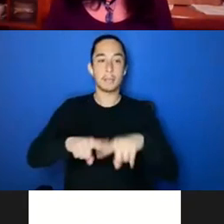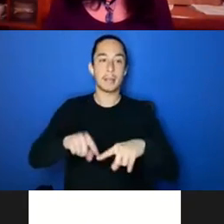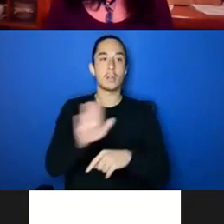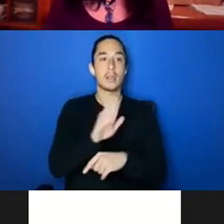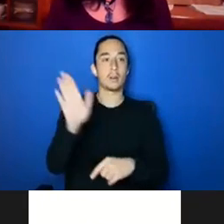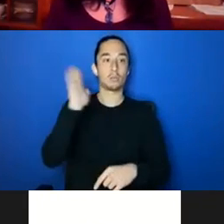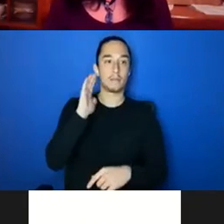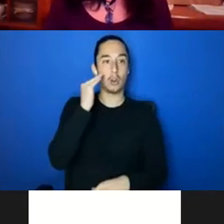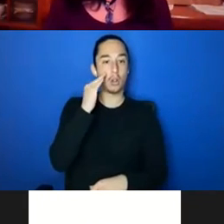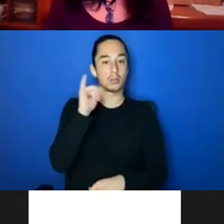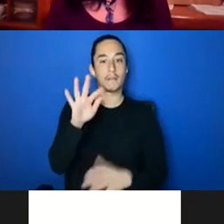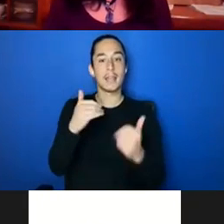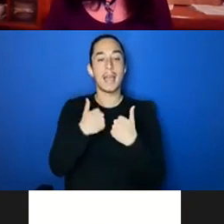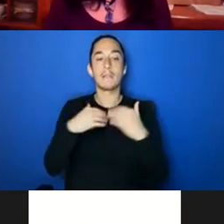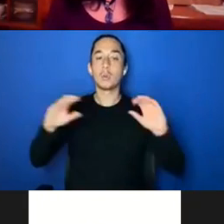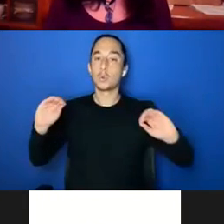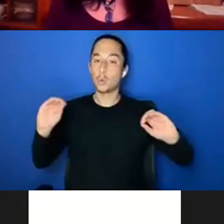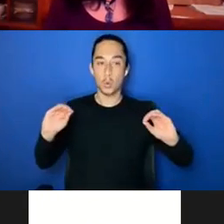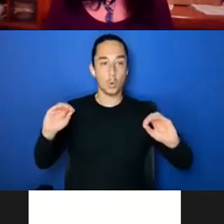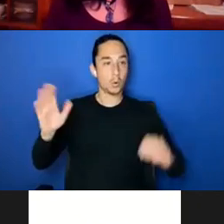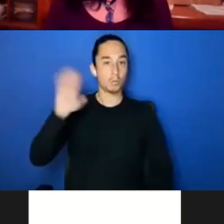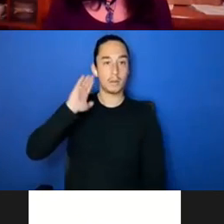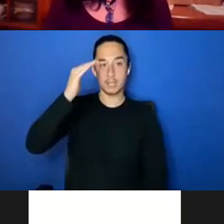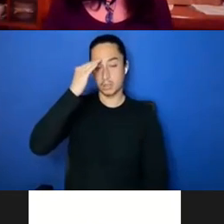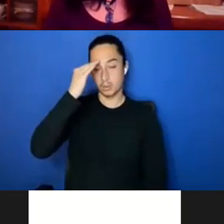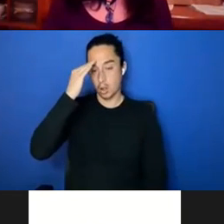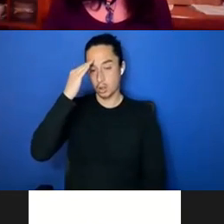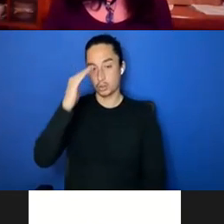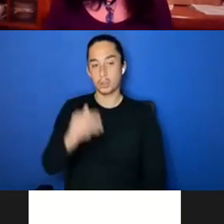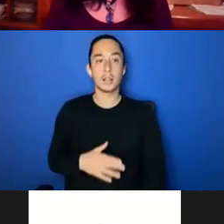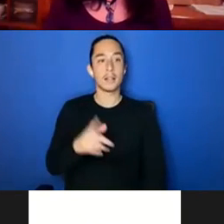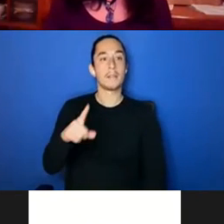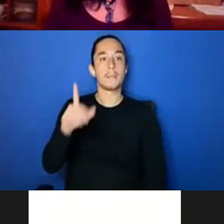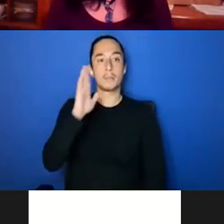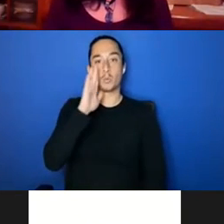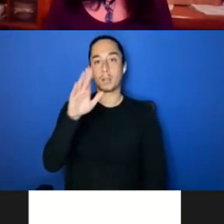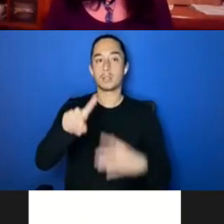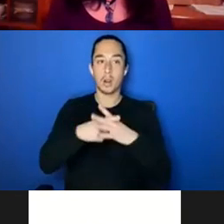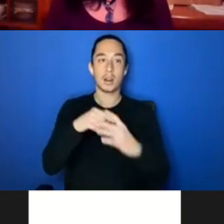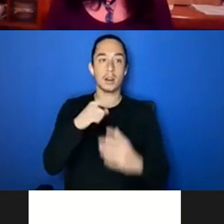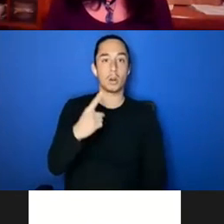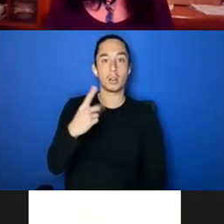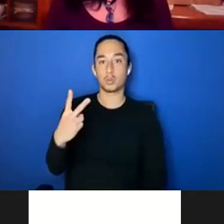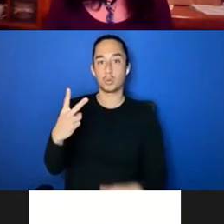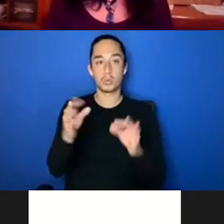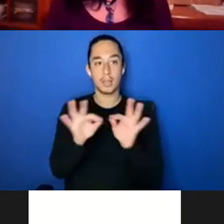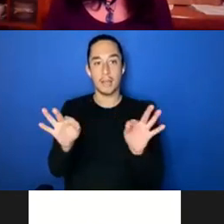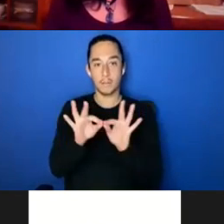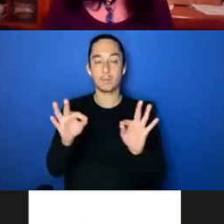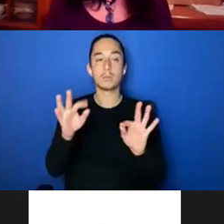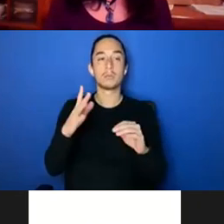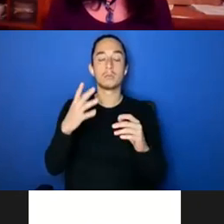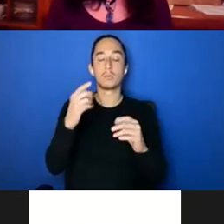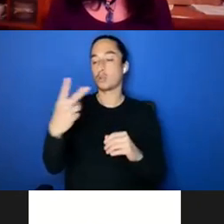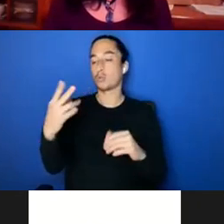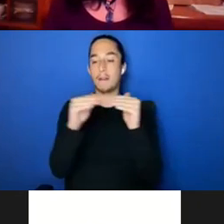knowledge. If they have absolutely no previous knowledge, they would start at a 1-2 level and do the French ab initio. But